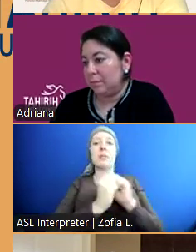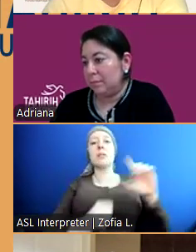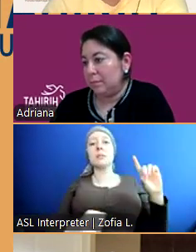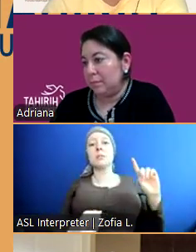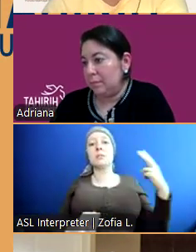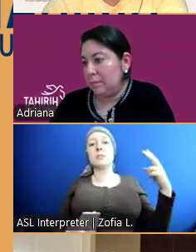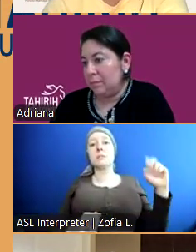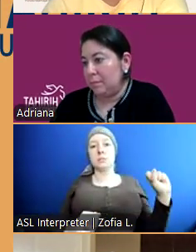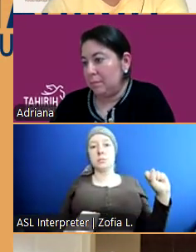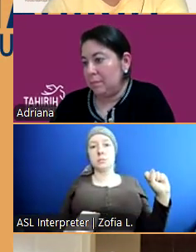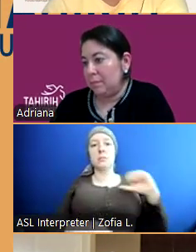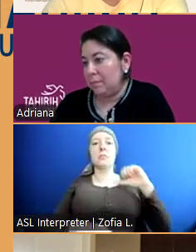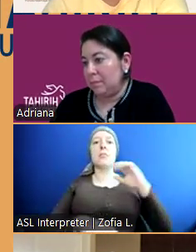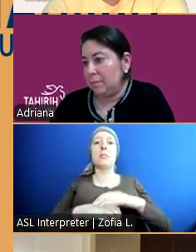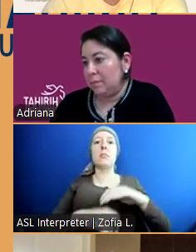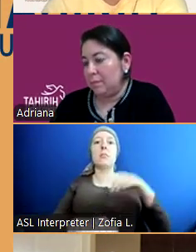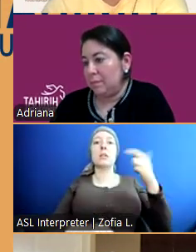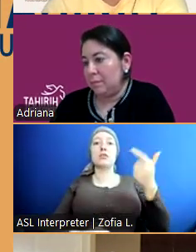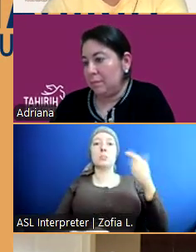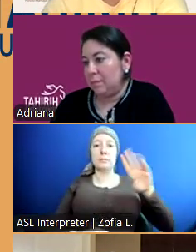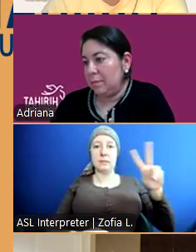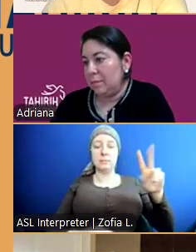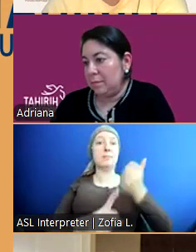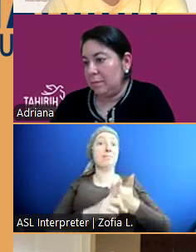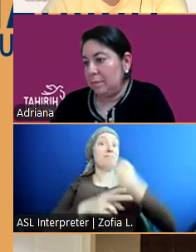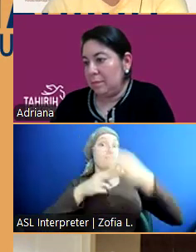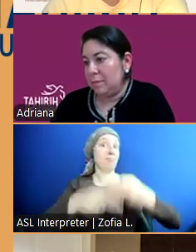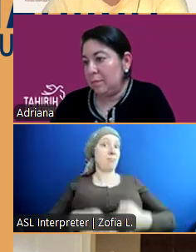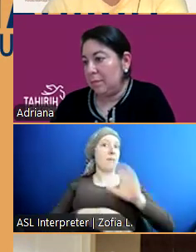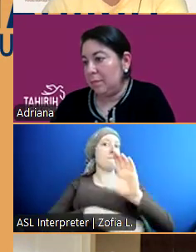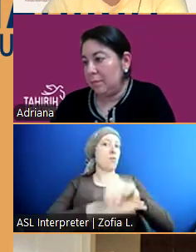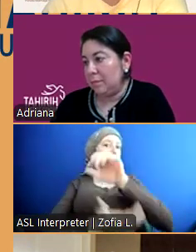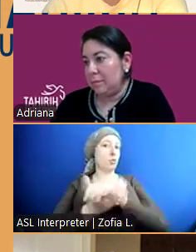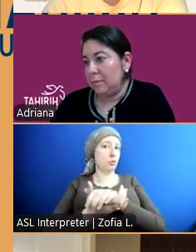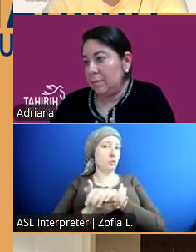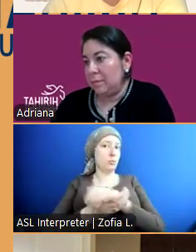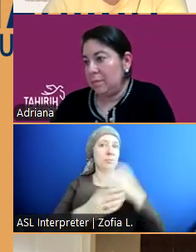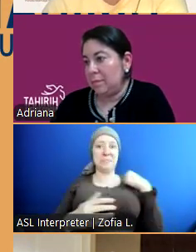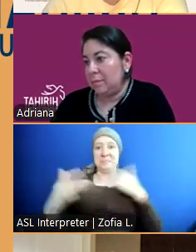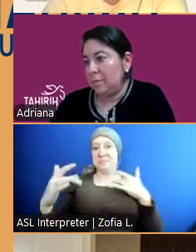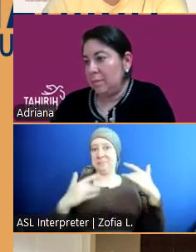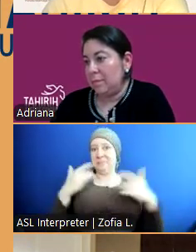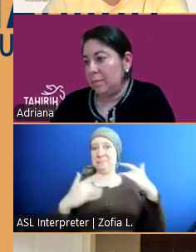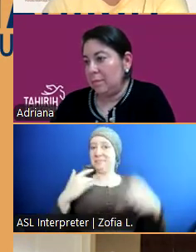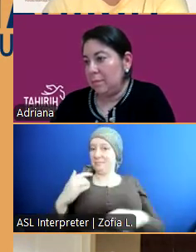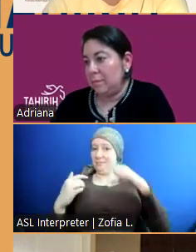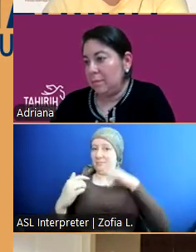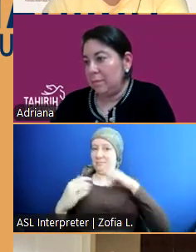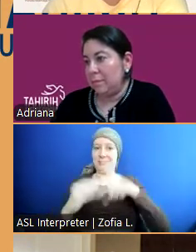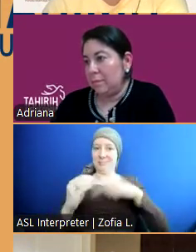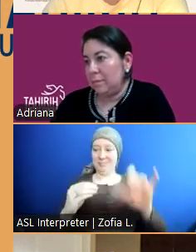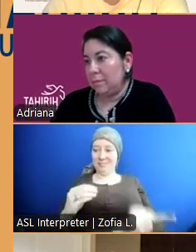Security on gender-based violence. It does name forced marriage, which we're really excited and proud